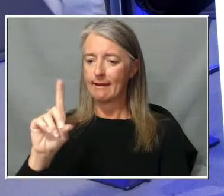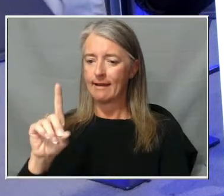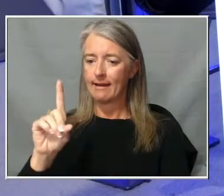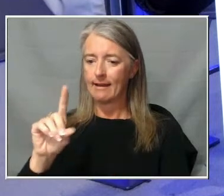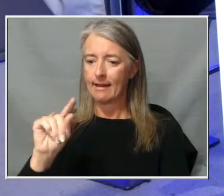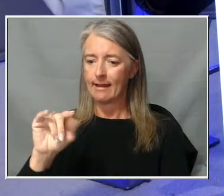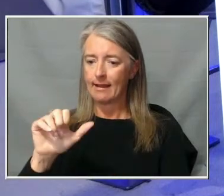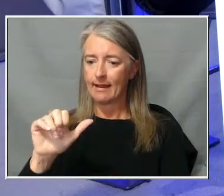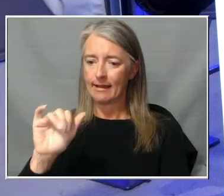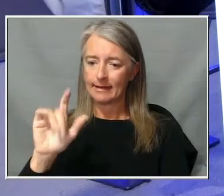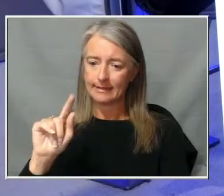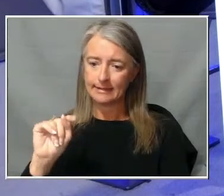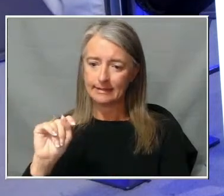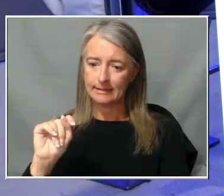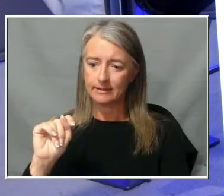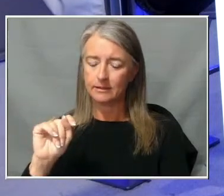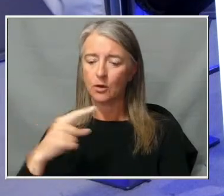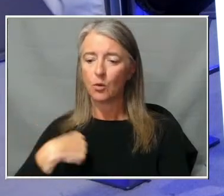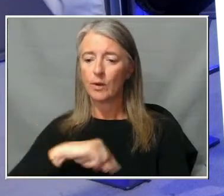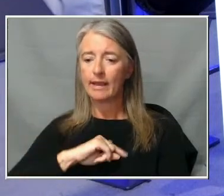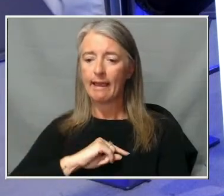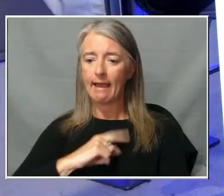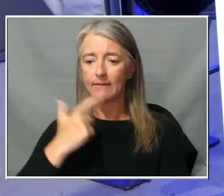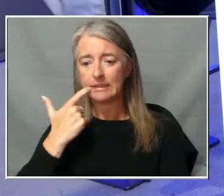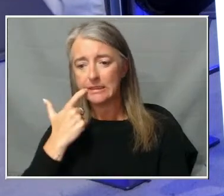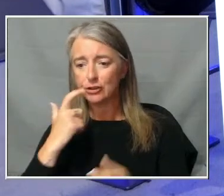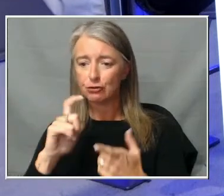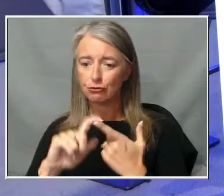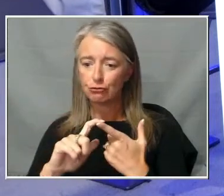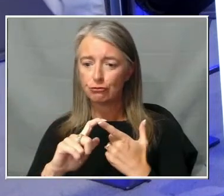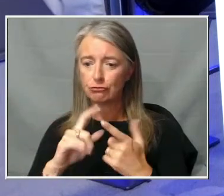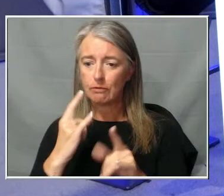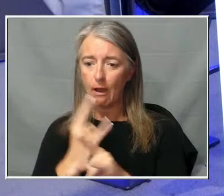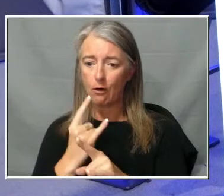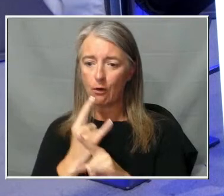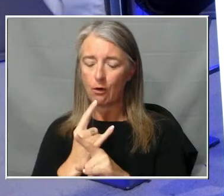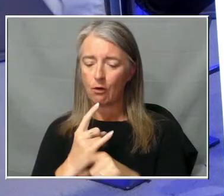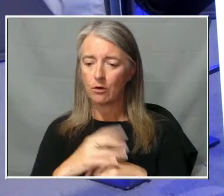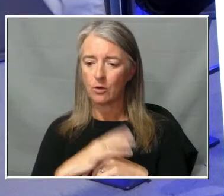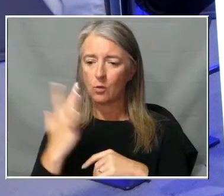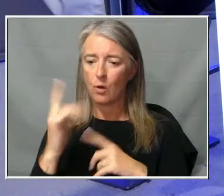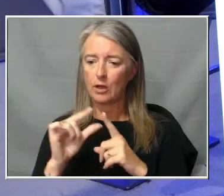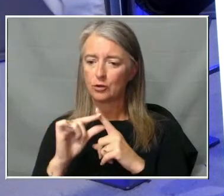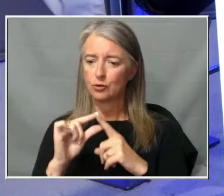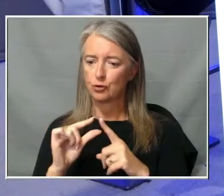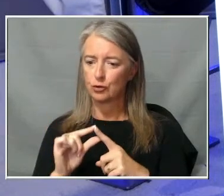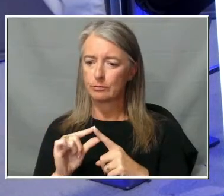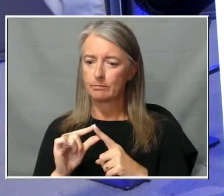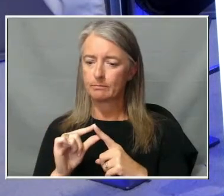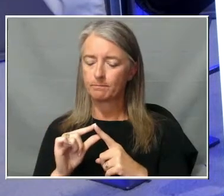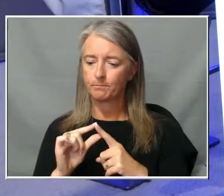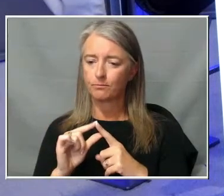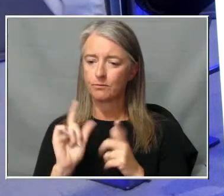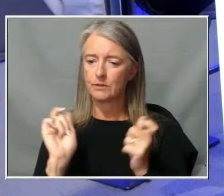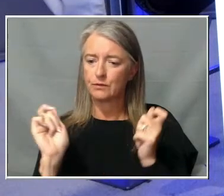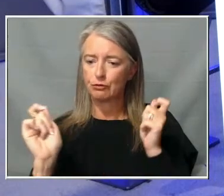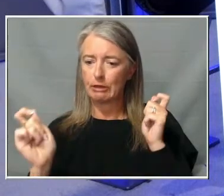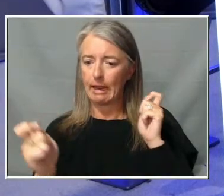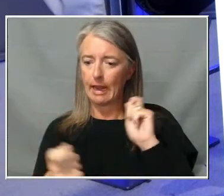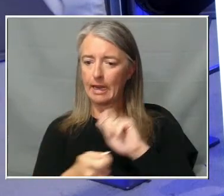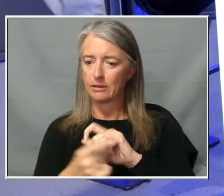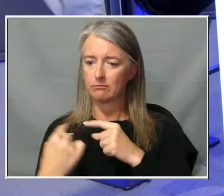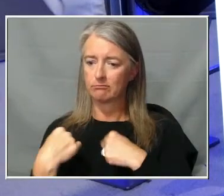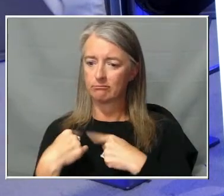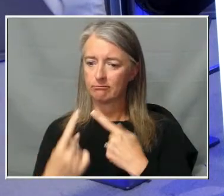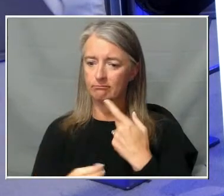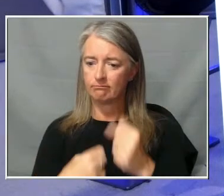addiction to alcohol. Why the change in terms, and why do terms matter when it comes to this, as we've evolved through learning more about the use